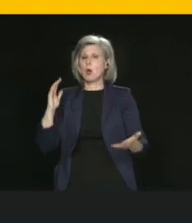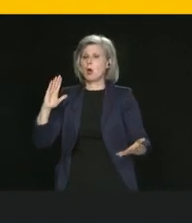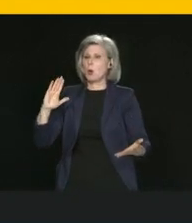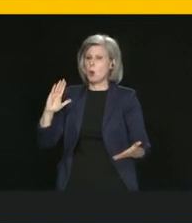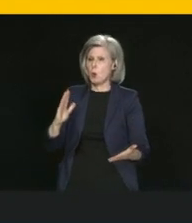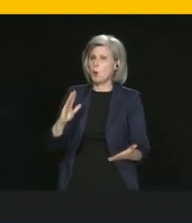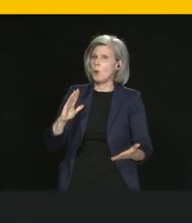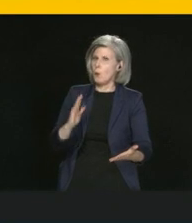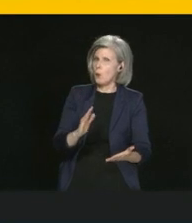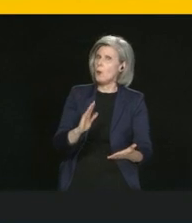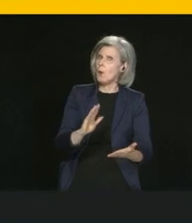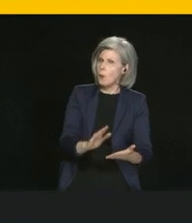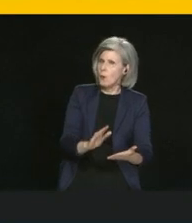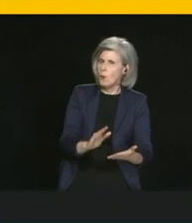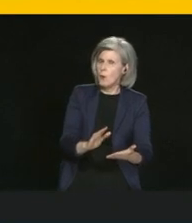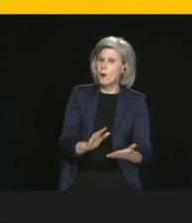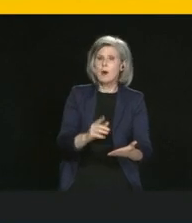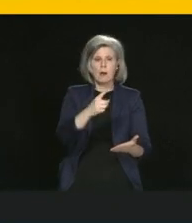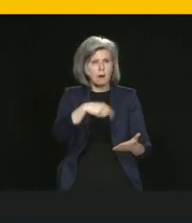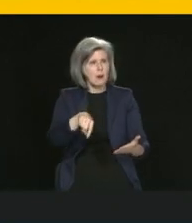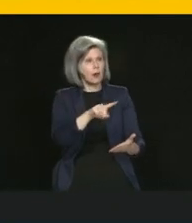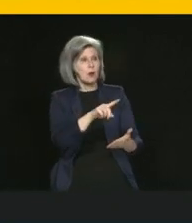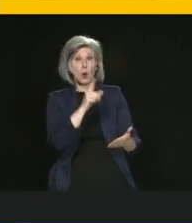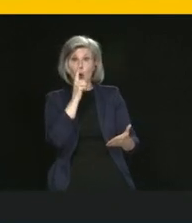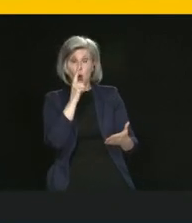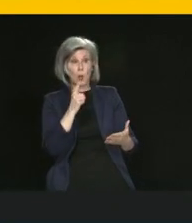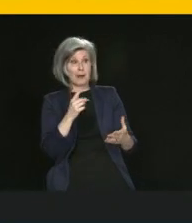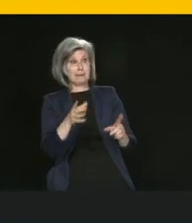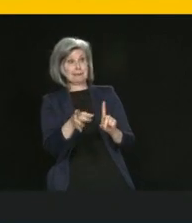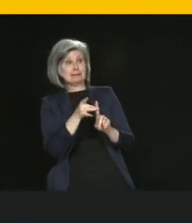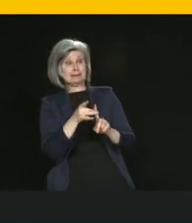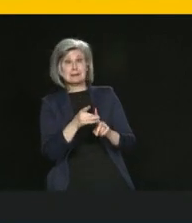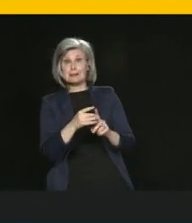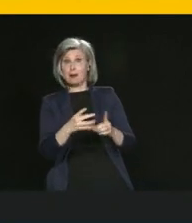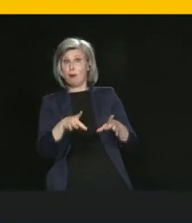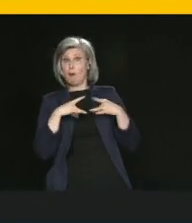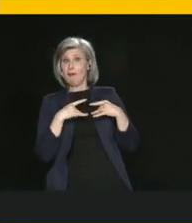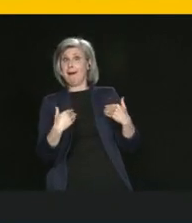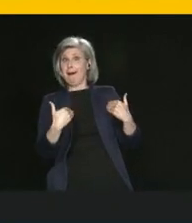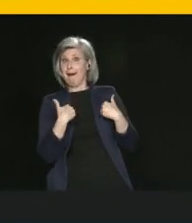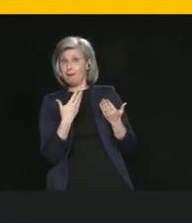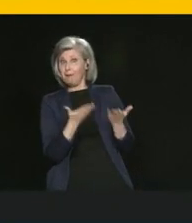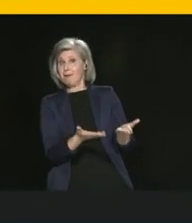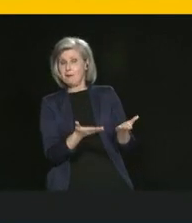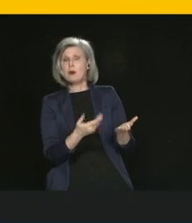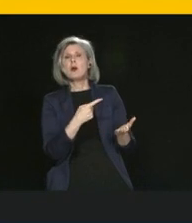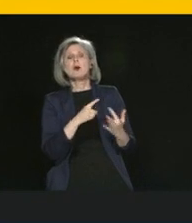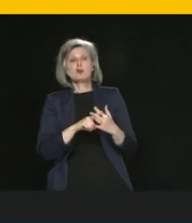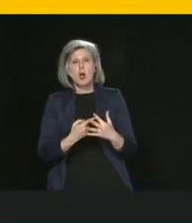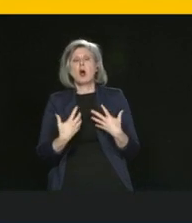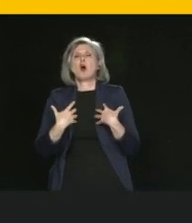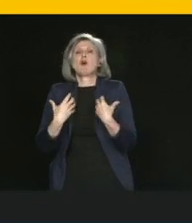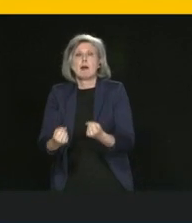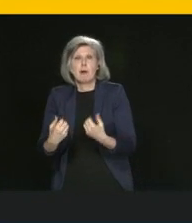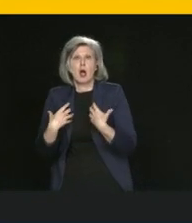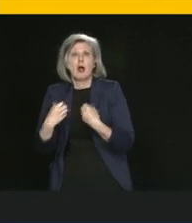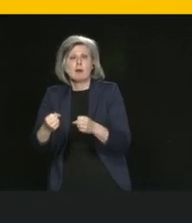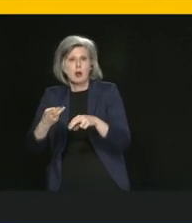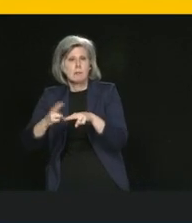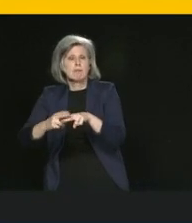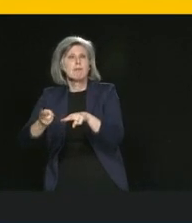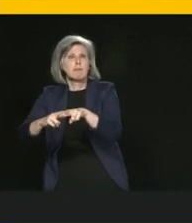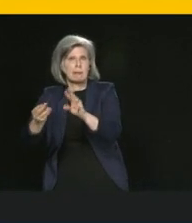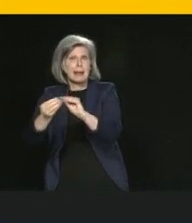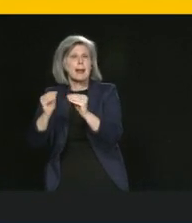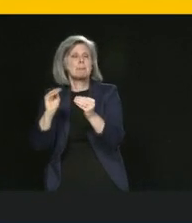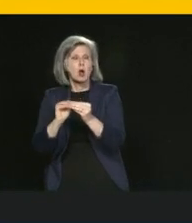to recovery. It also means that we've protected the health system and have been able to support